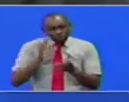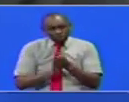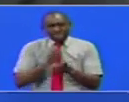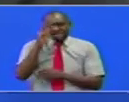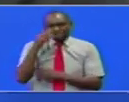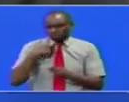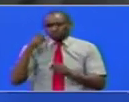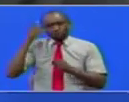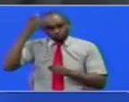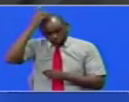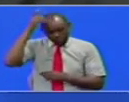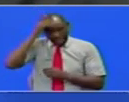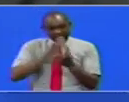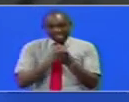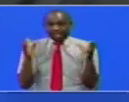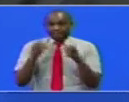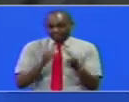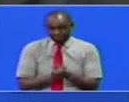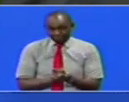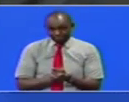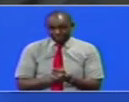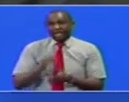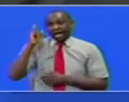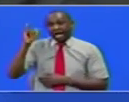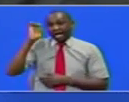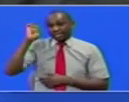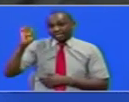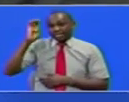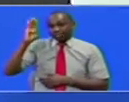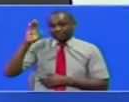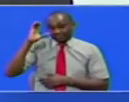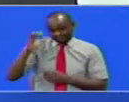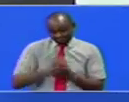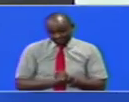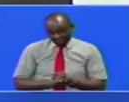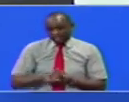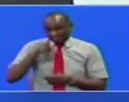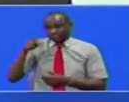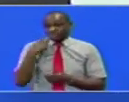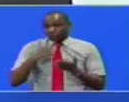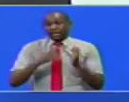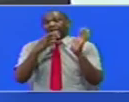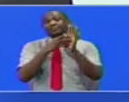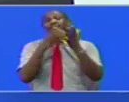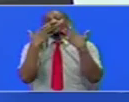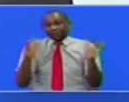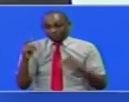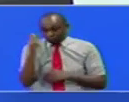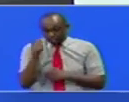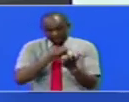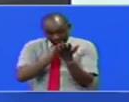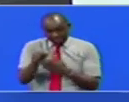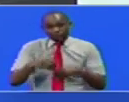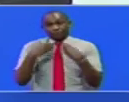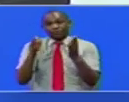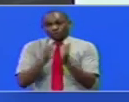tender to a Dubai-based company. The Independent Electoral and Boundaries Commission has re-advertised the tender for printing and